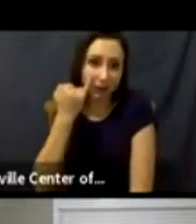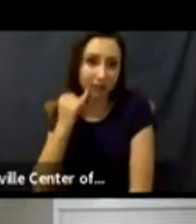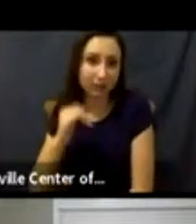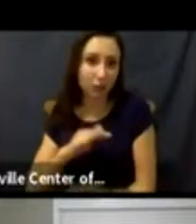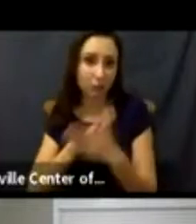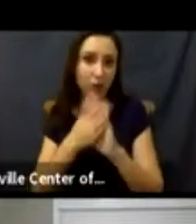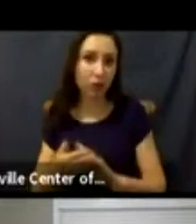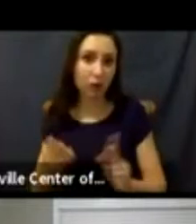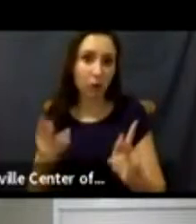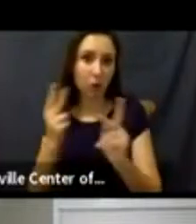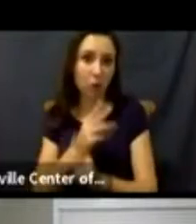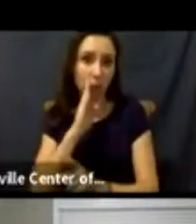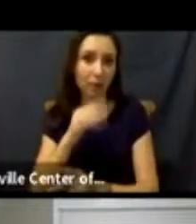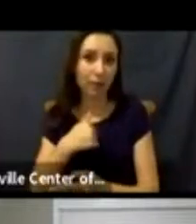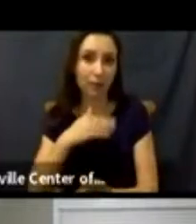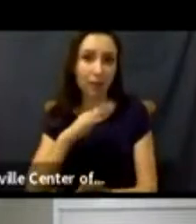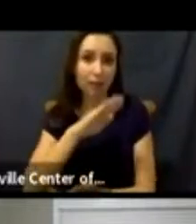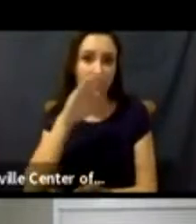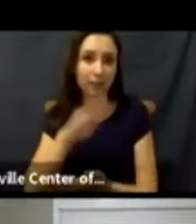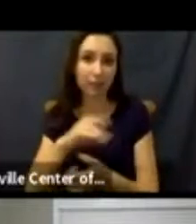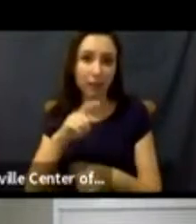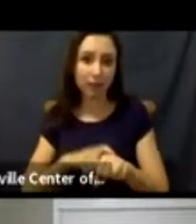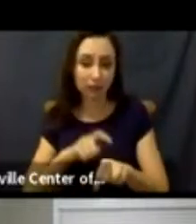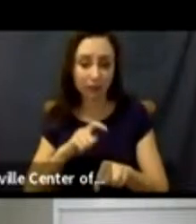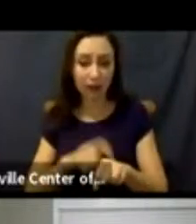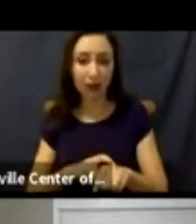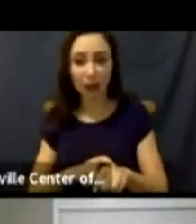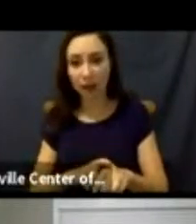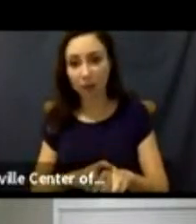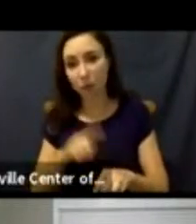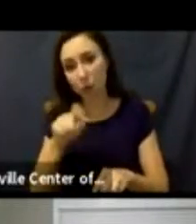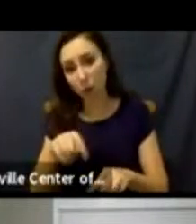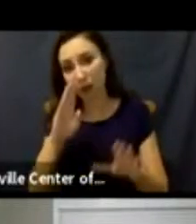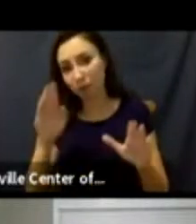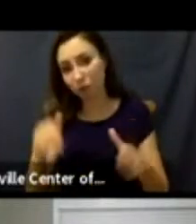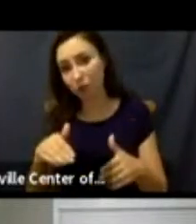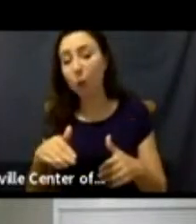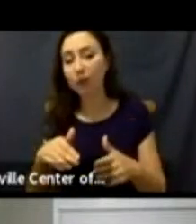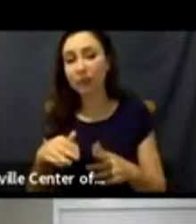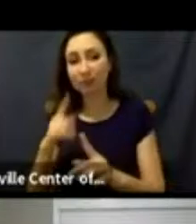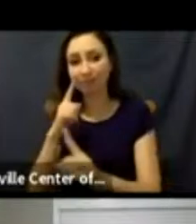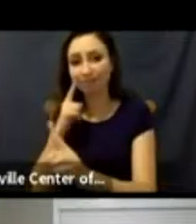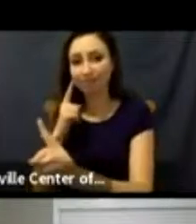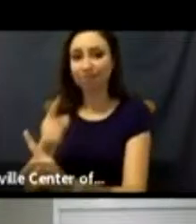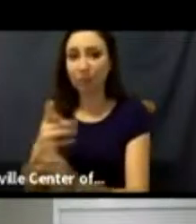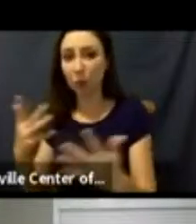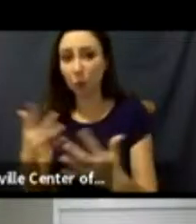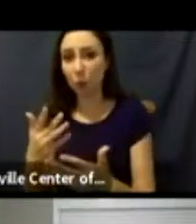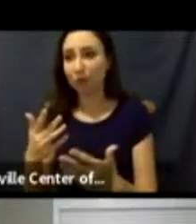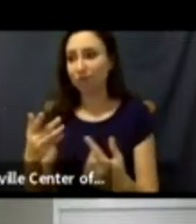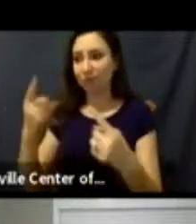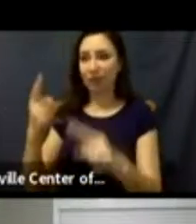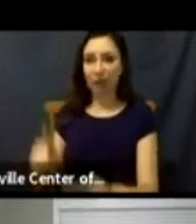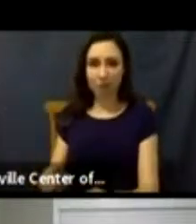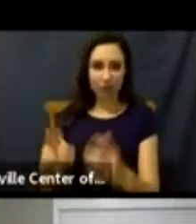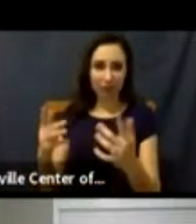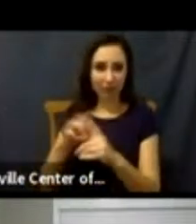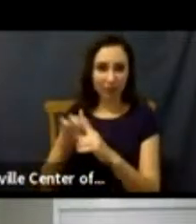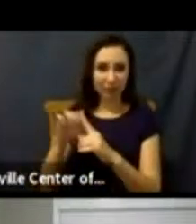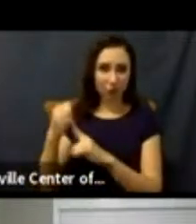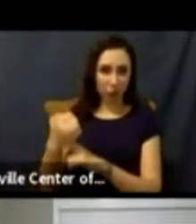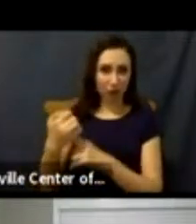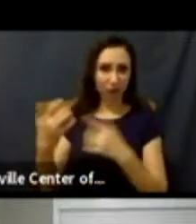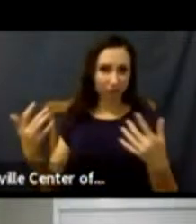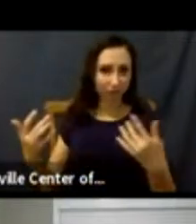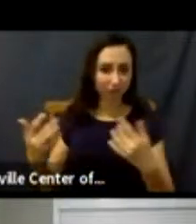have less time to. We're really going to have to focus our efforts on what's in front of us, and